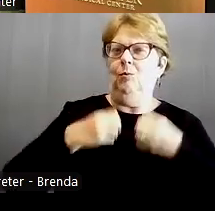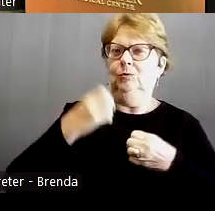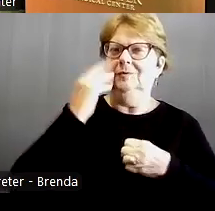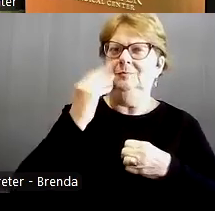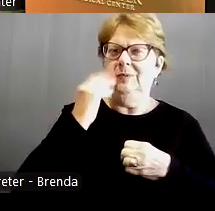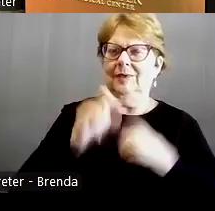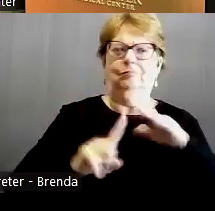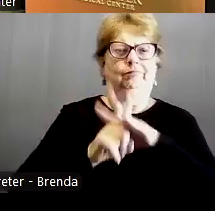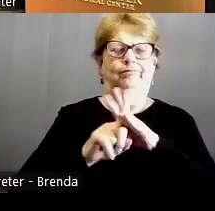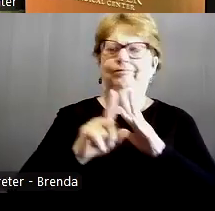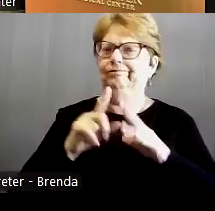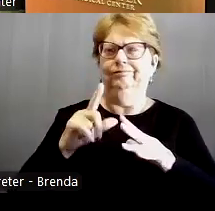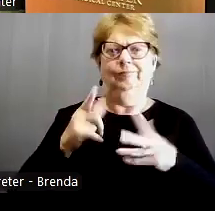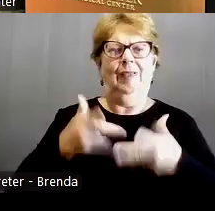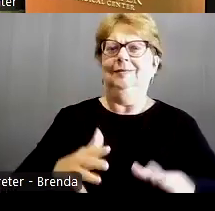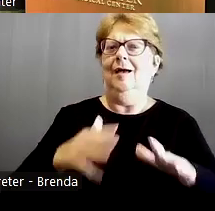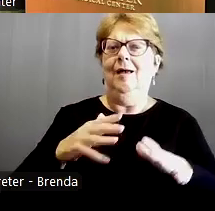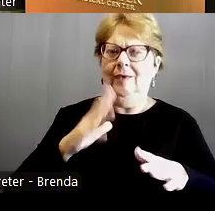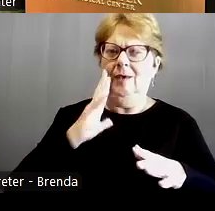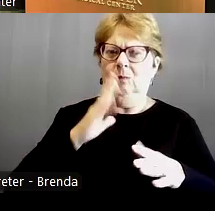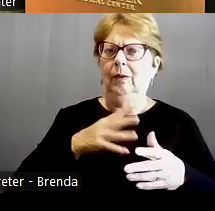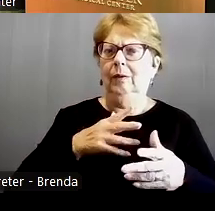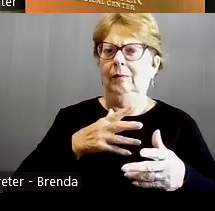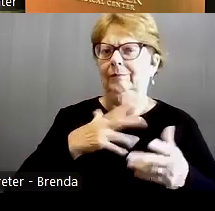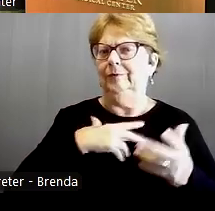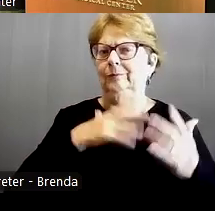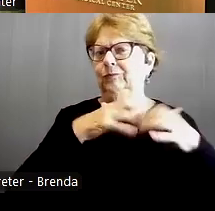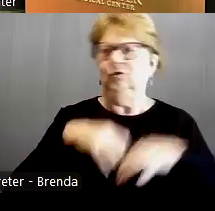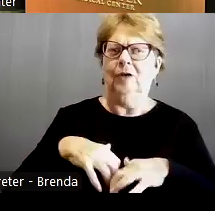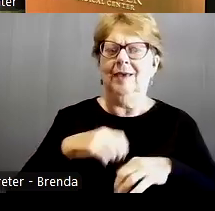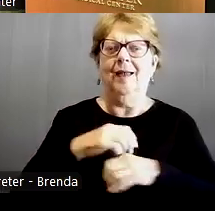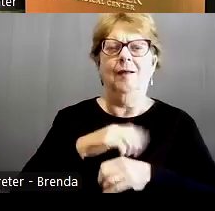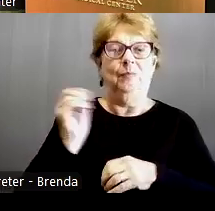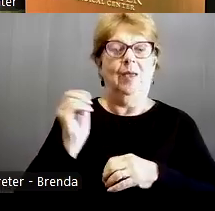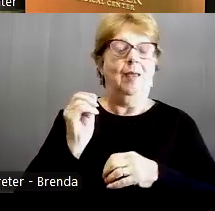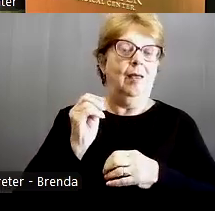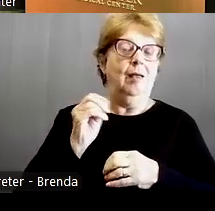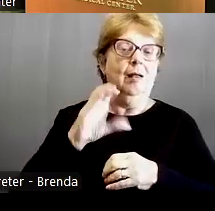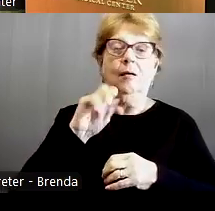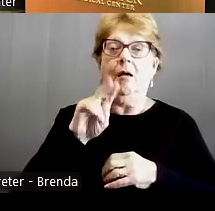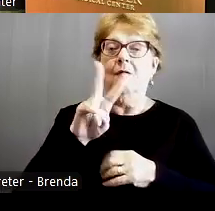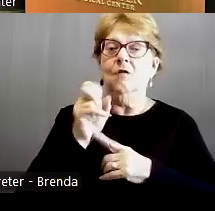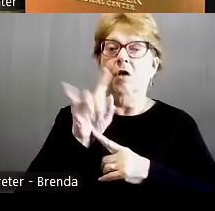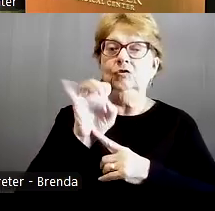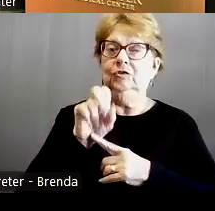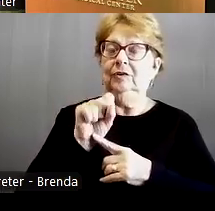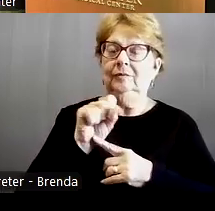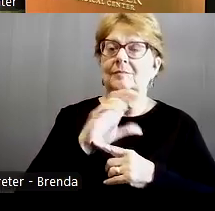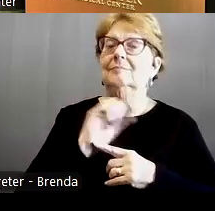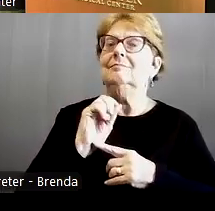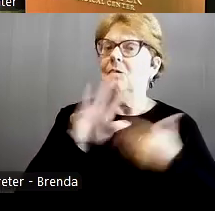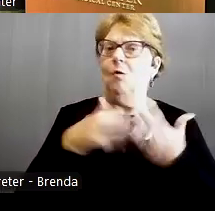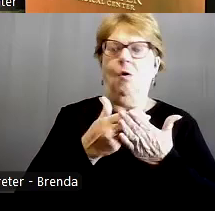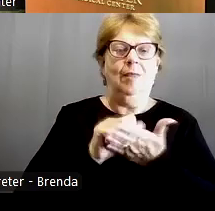tremendous anxiety that it can trigger somatic shutdown, dissociation, and convulsions, all of which erase awareness